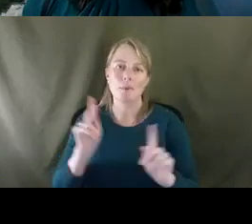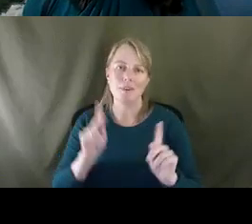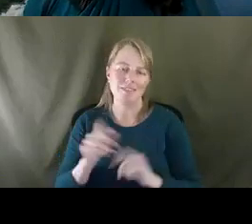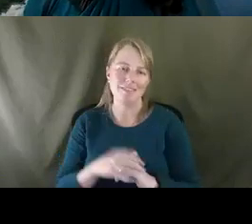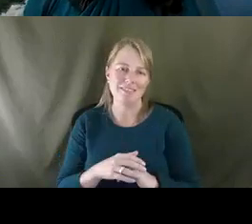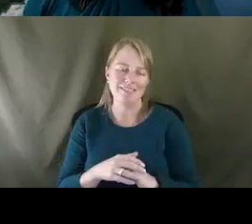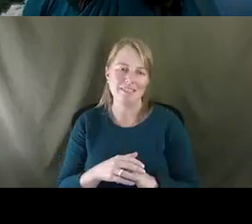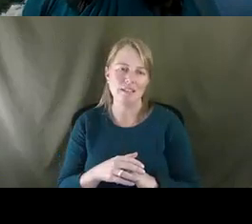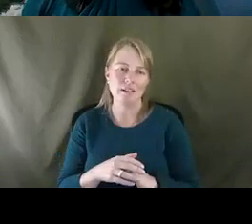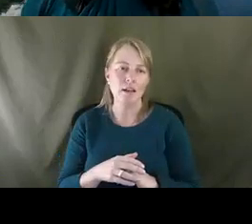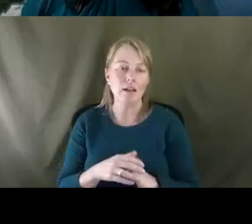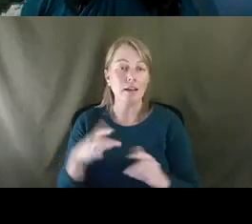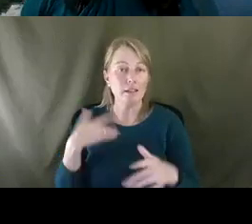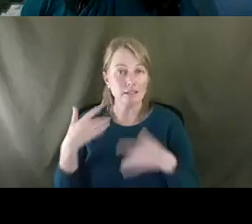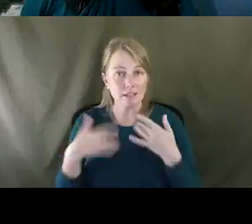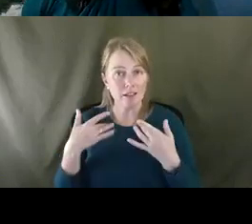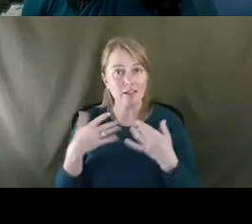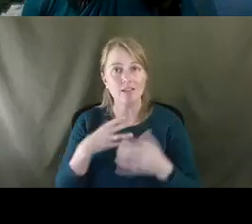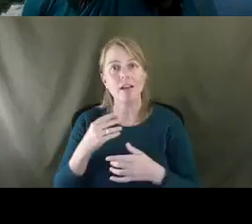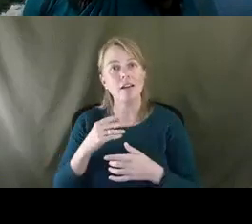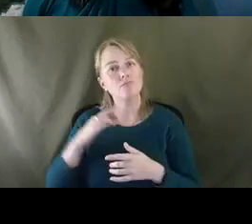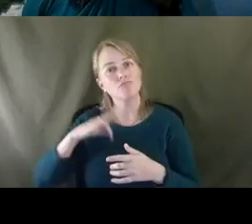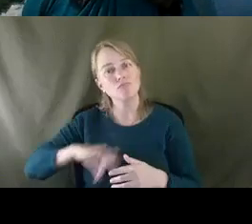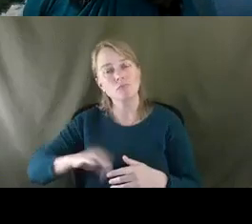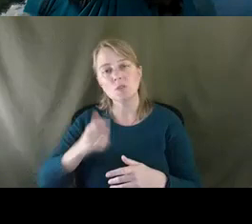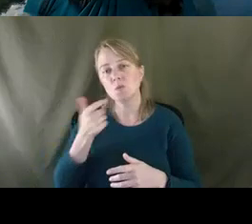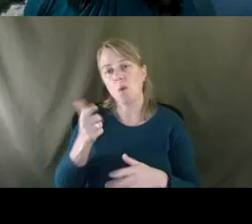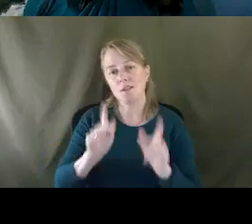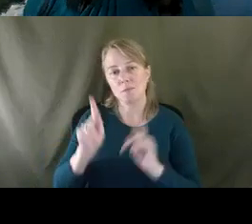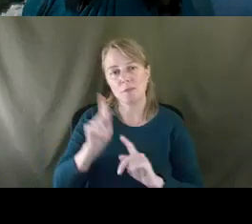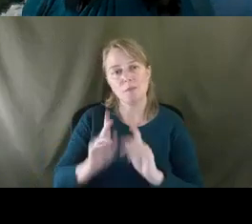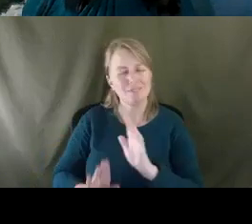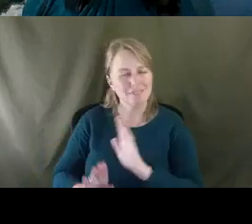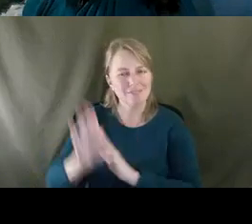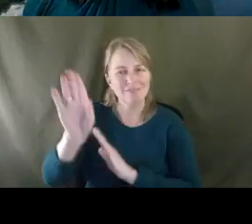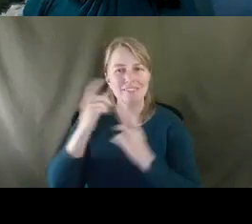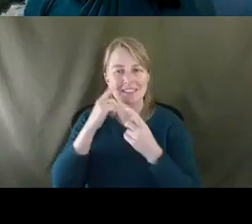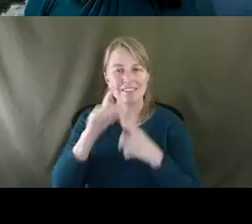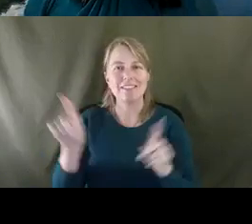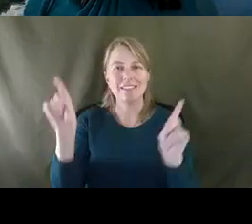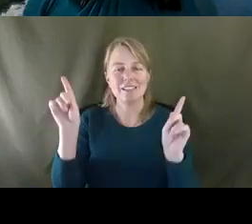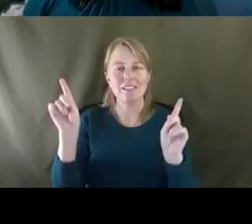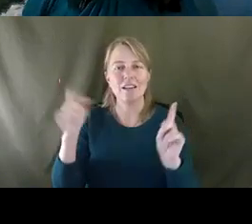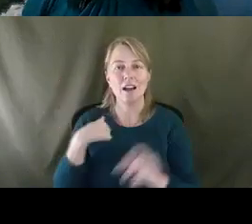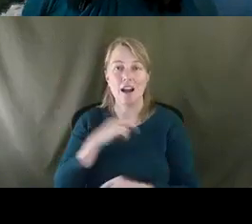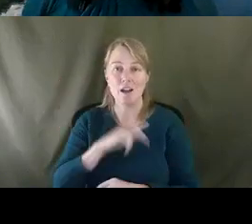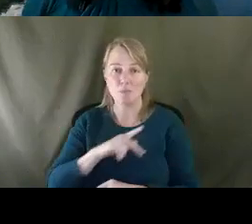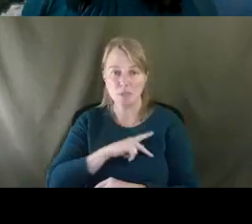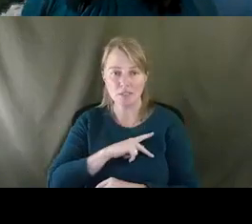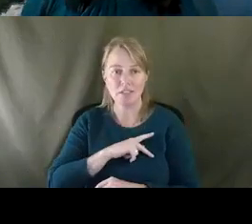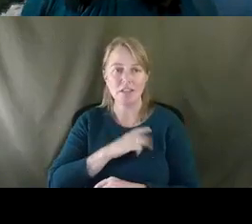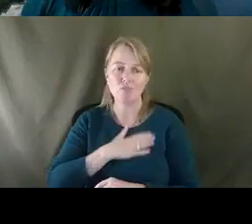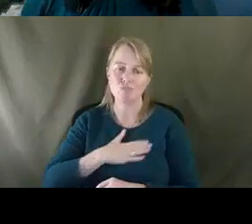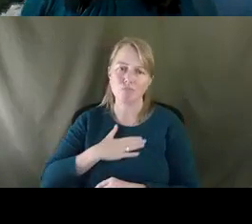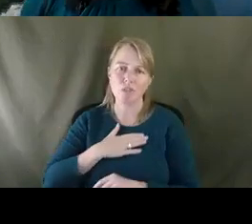It's exciting and rewarding to watch people with potential take off and succeed. I've personally had the pleasure of